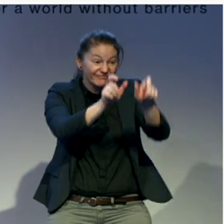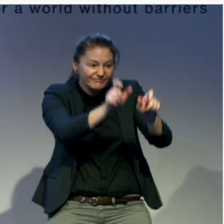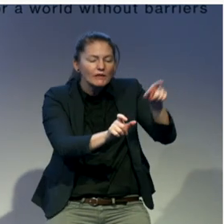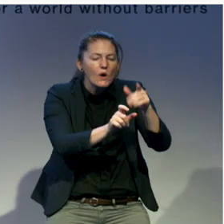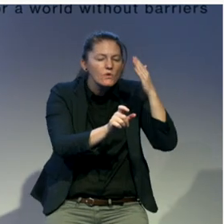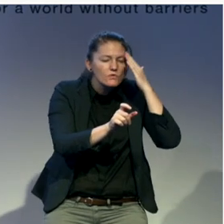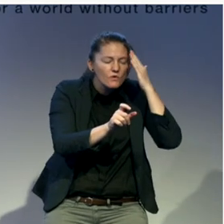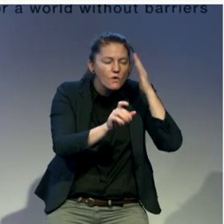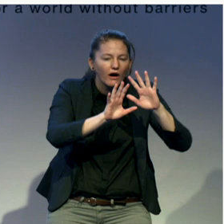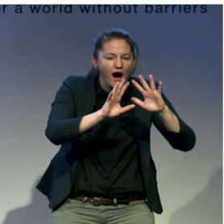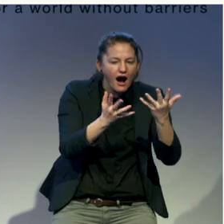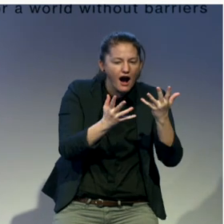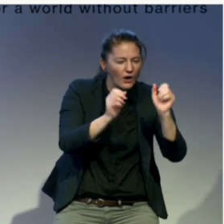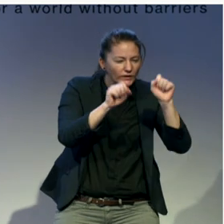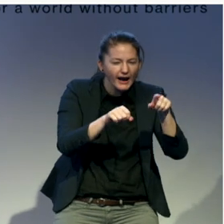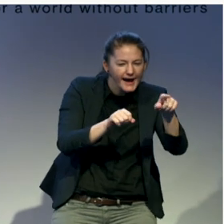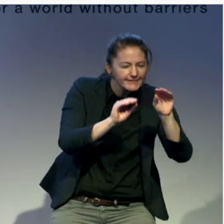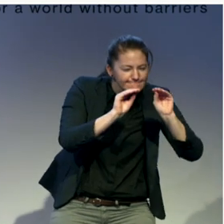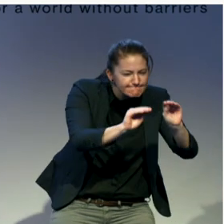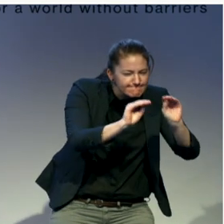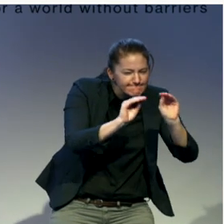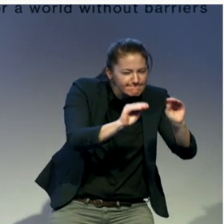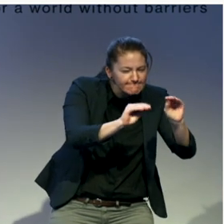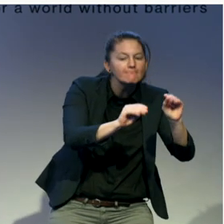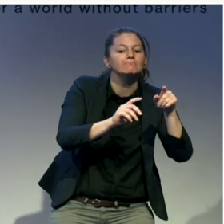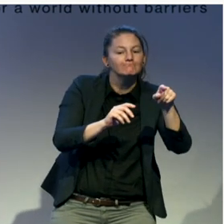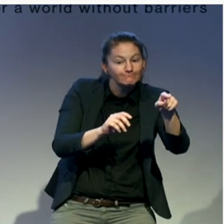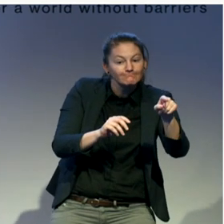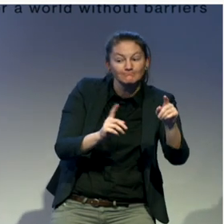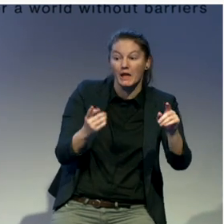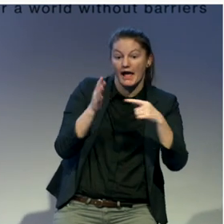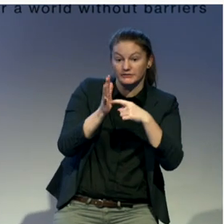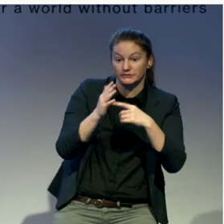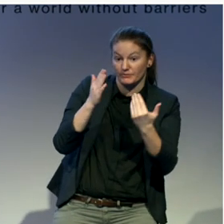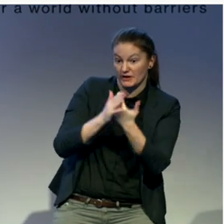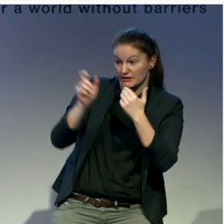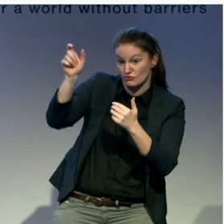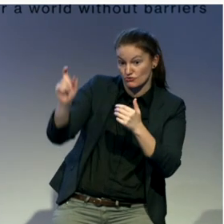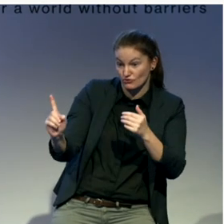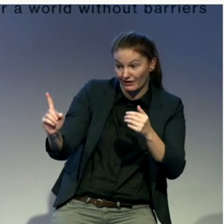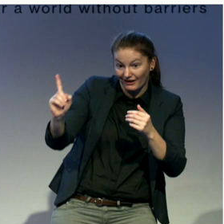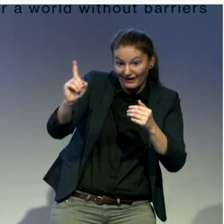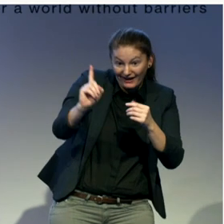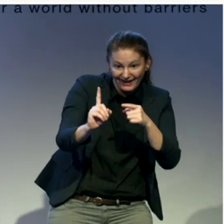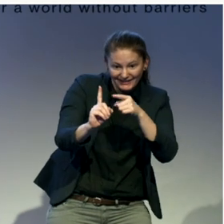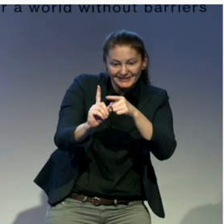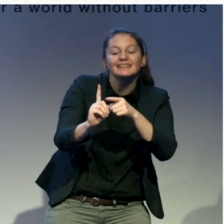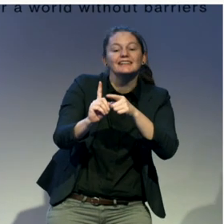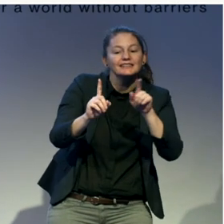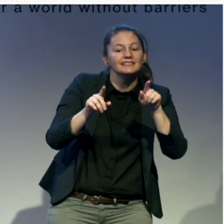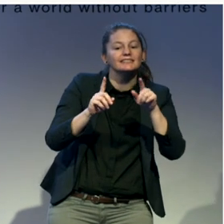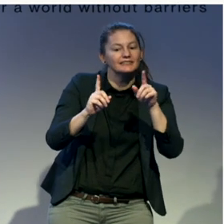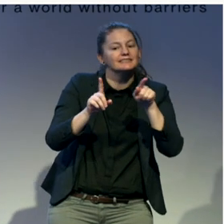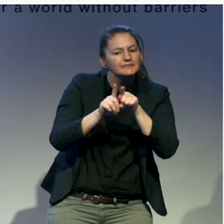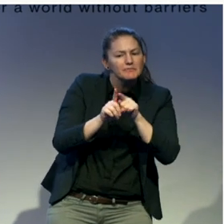our interviews in the beginning when a participant comes. We need to ask those questions that we didn't even thought about before we